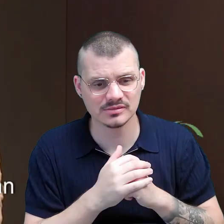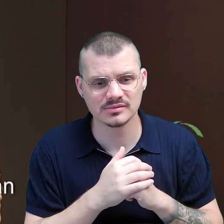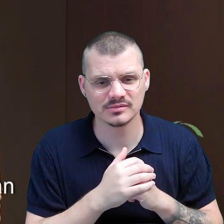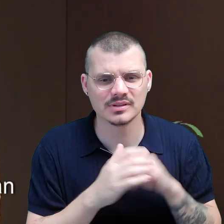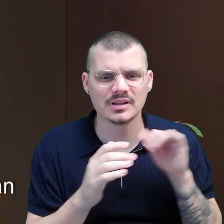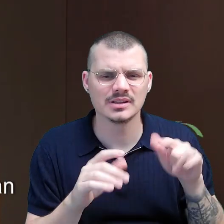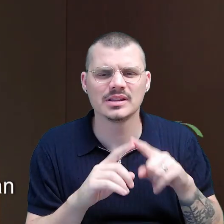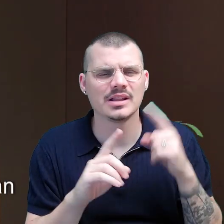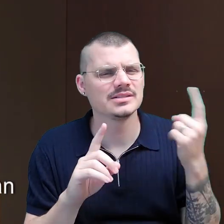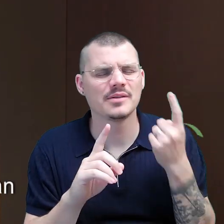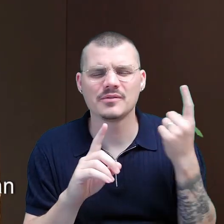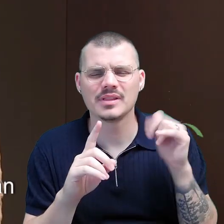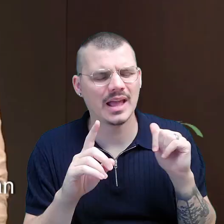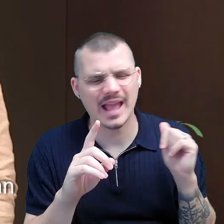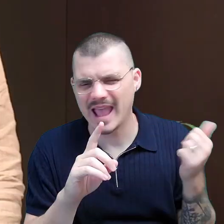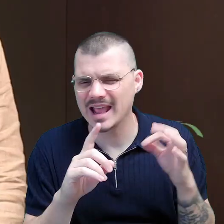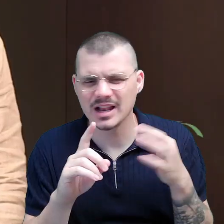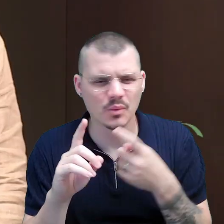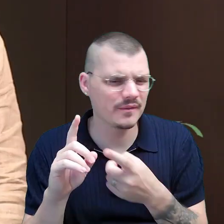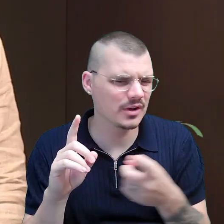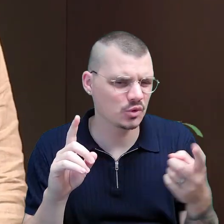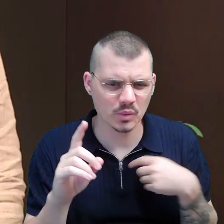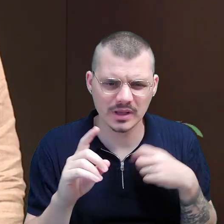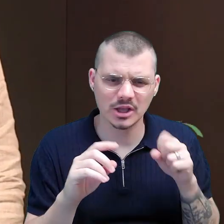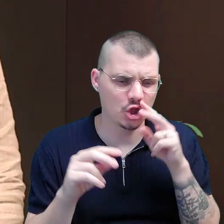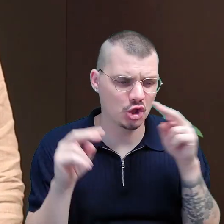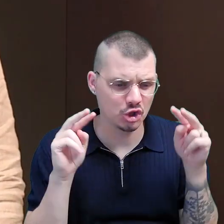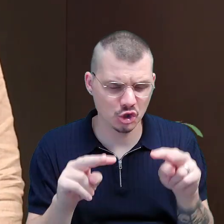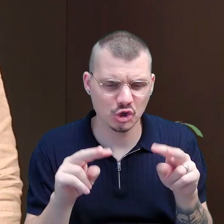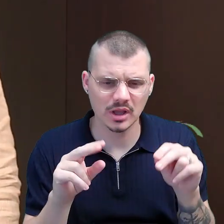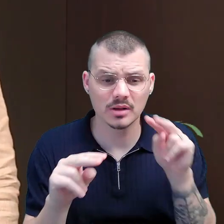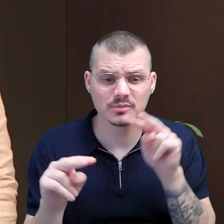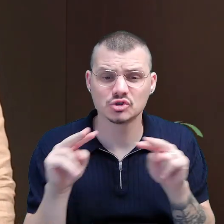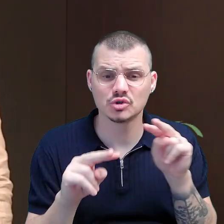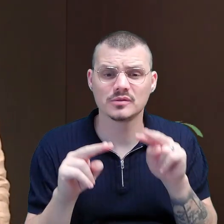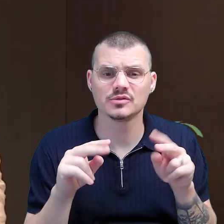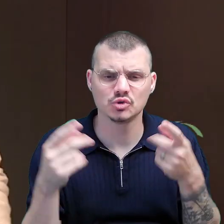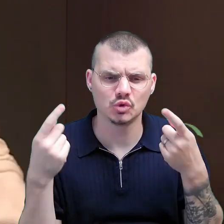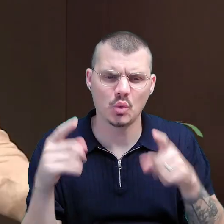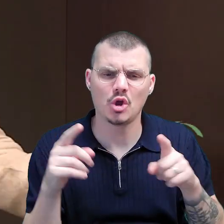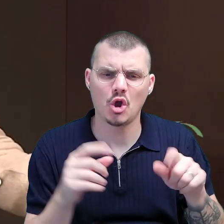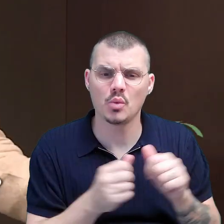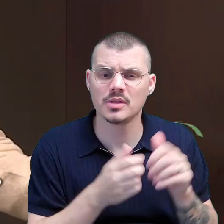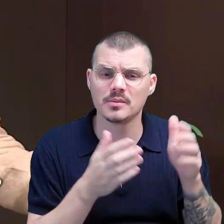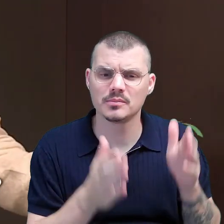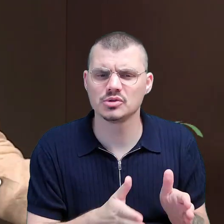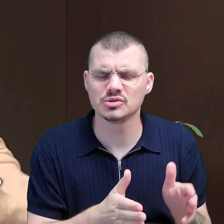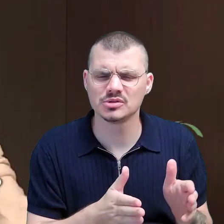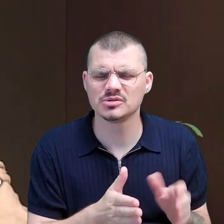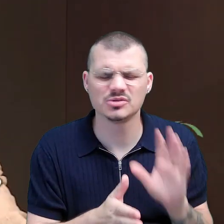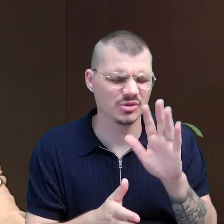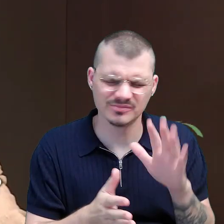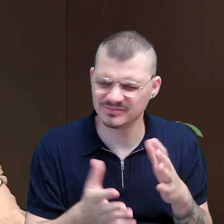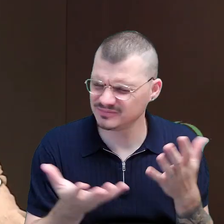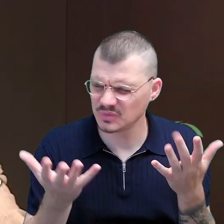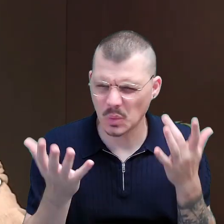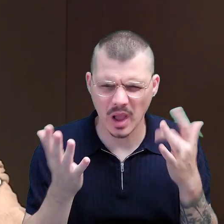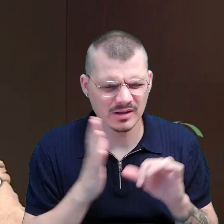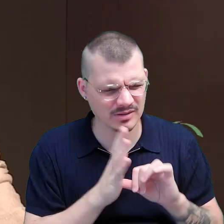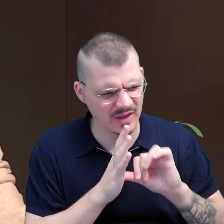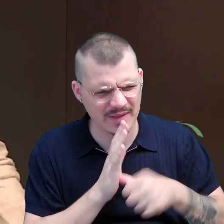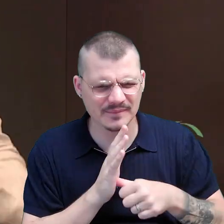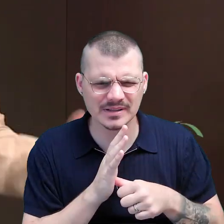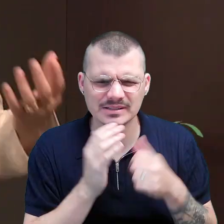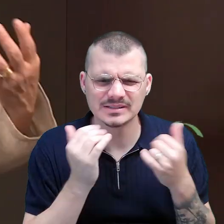And this is something any one of us can look and observe going on with a person. Well, why such emphasis